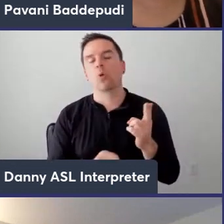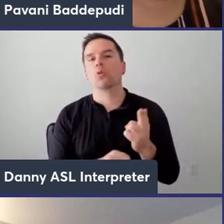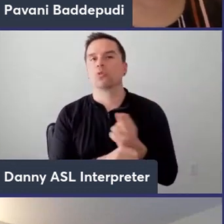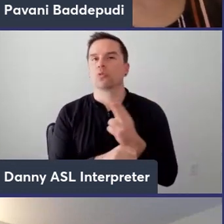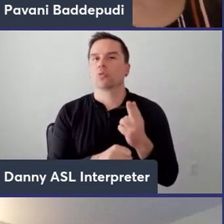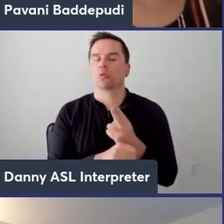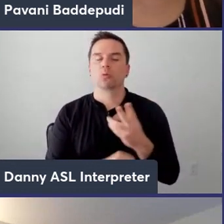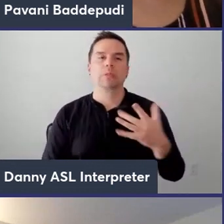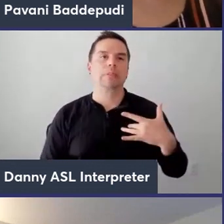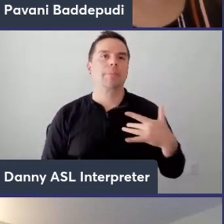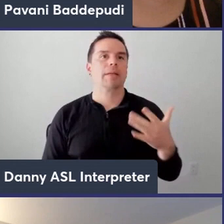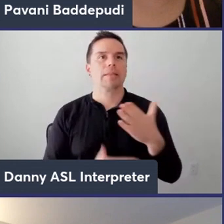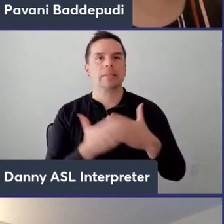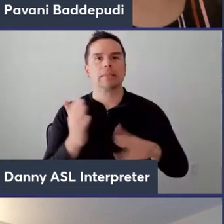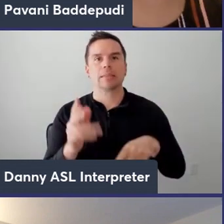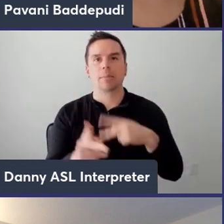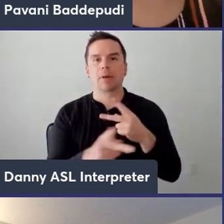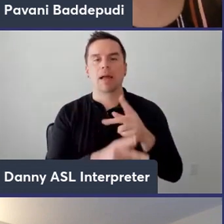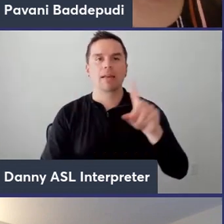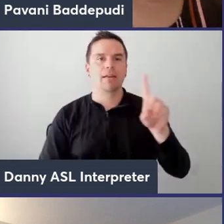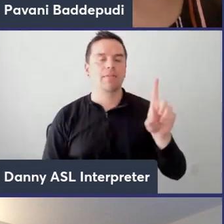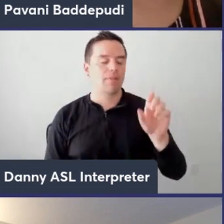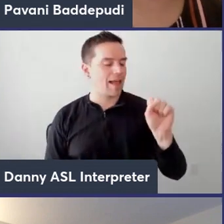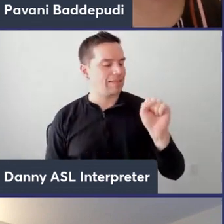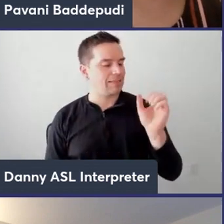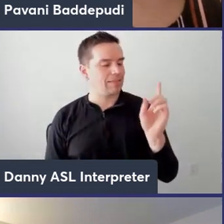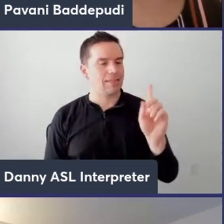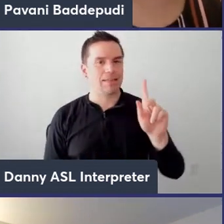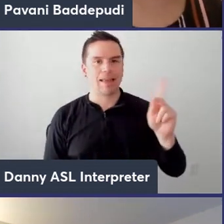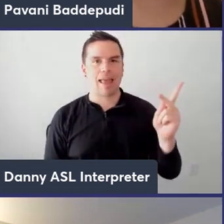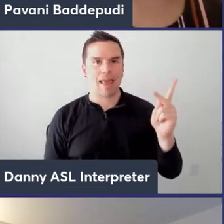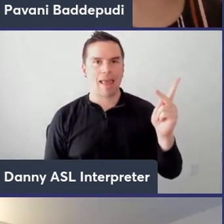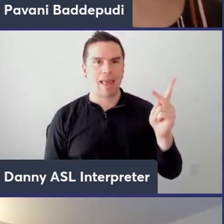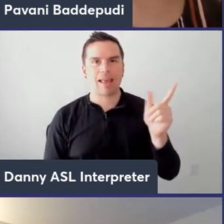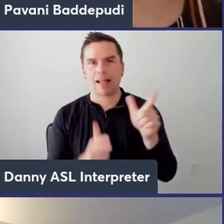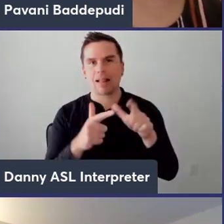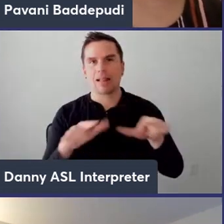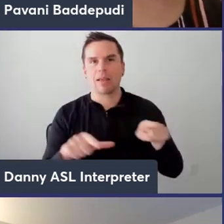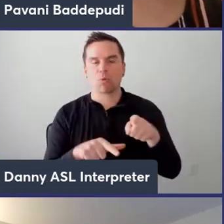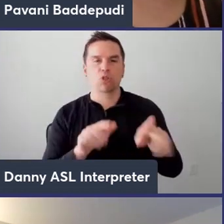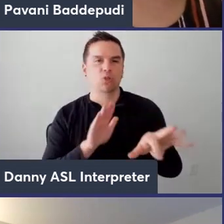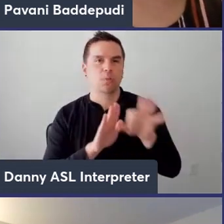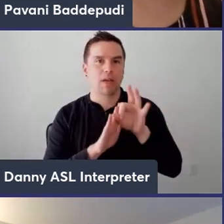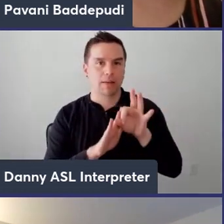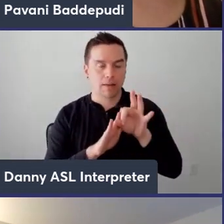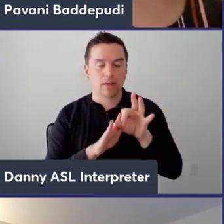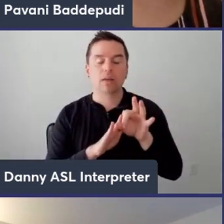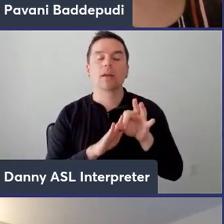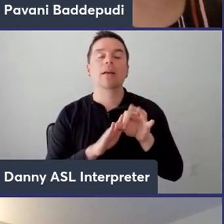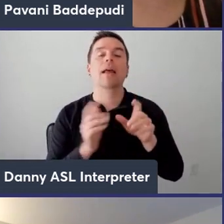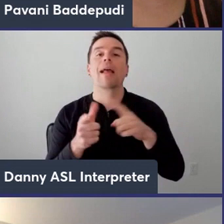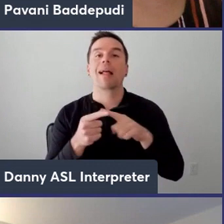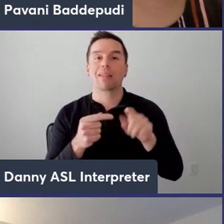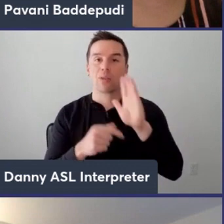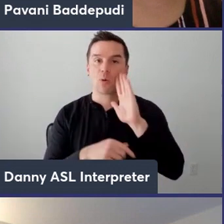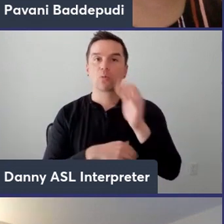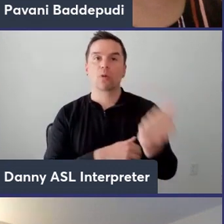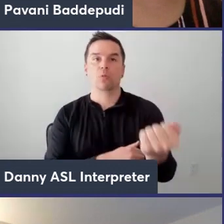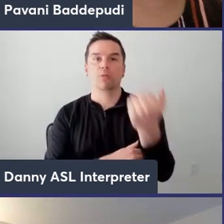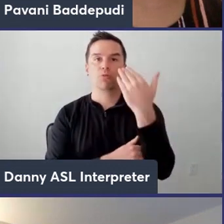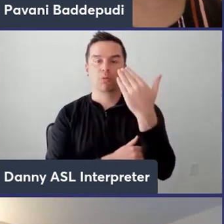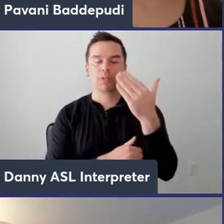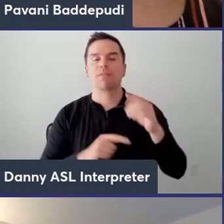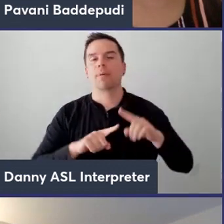of SDK in a language of your choosing, and those retrieve based off of